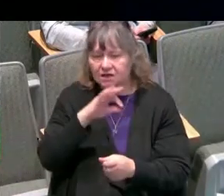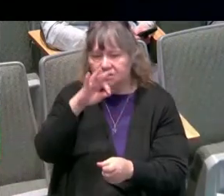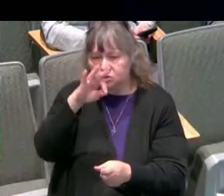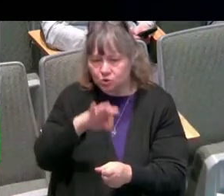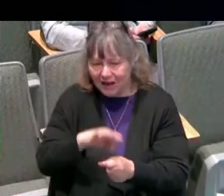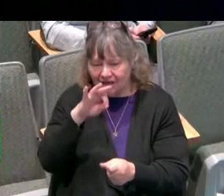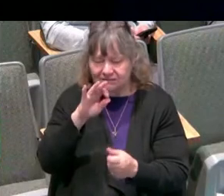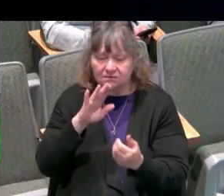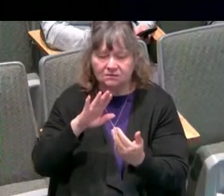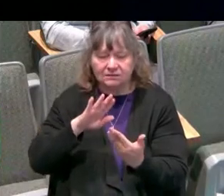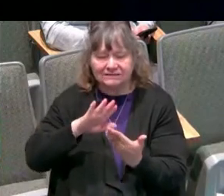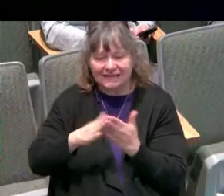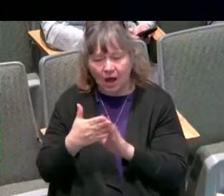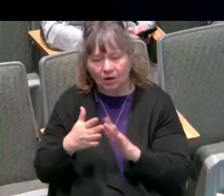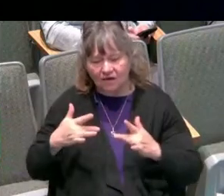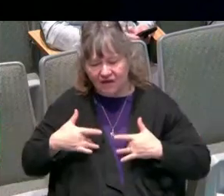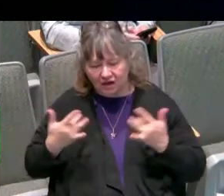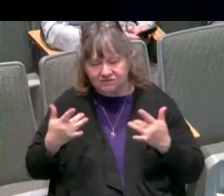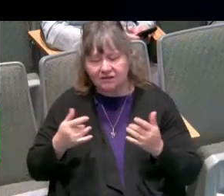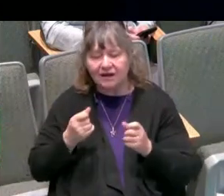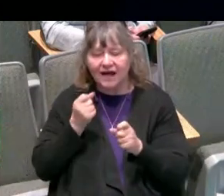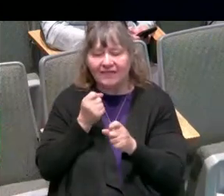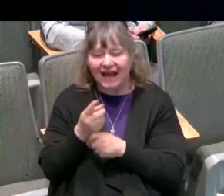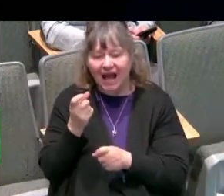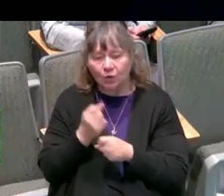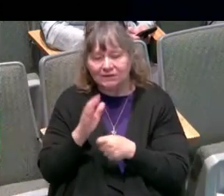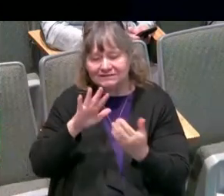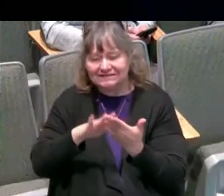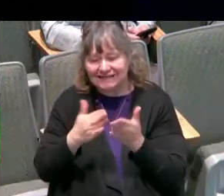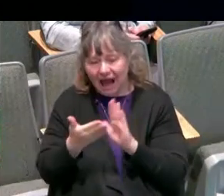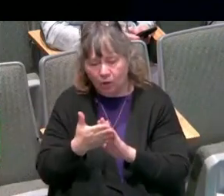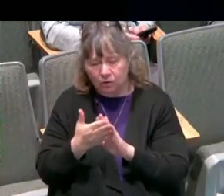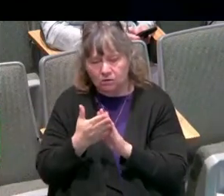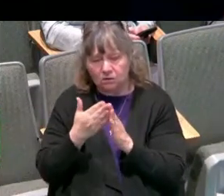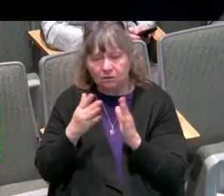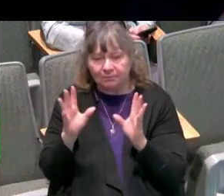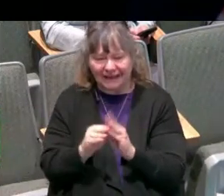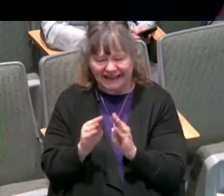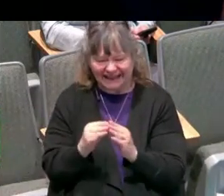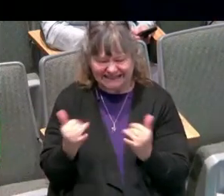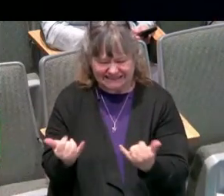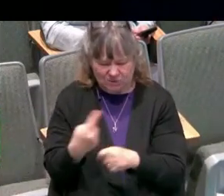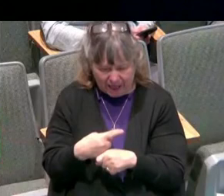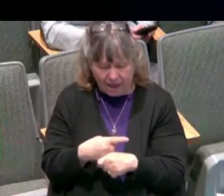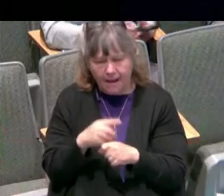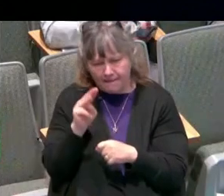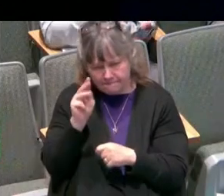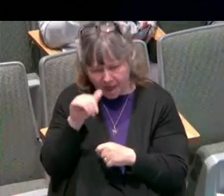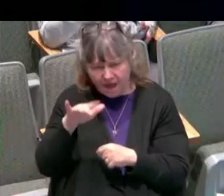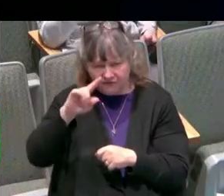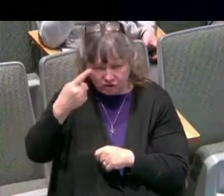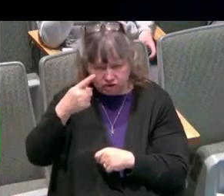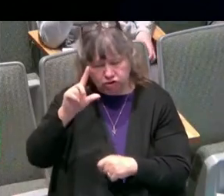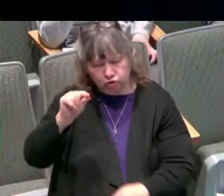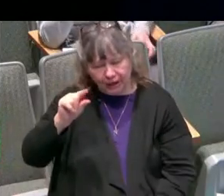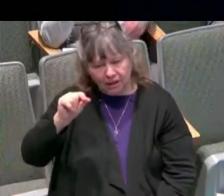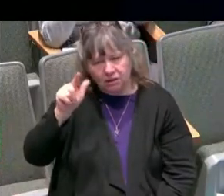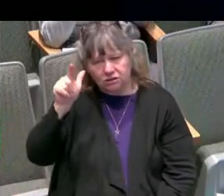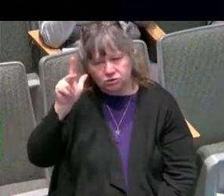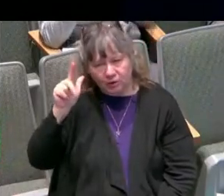and in town Affairs of the annual town meeting warrant this day Monday May 1st 2023.